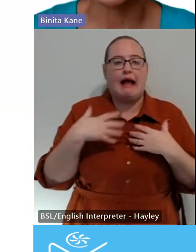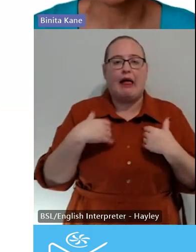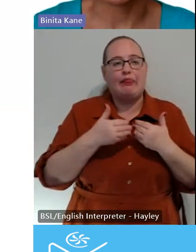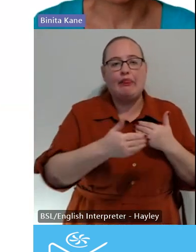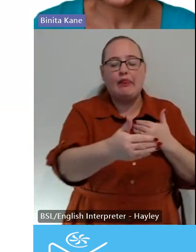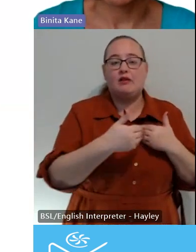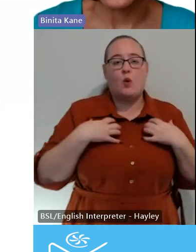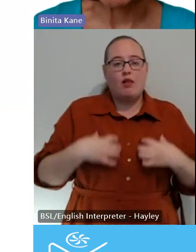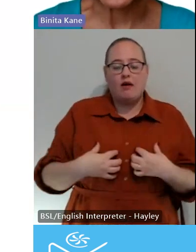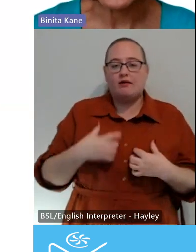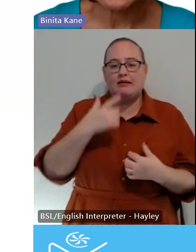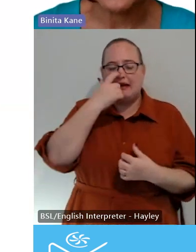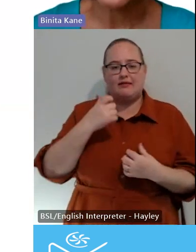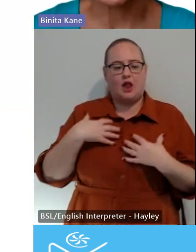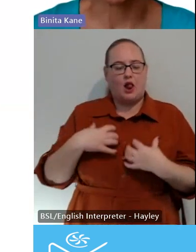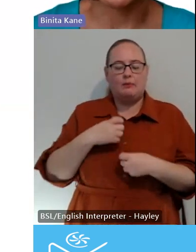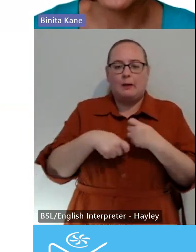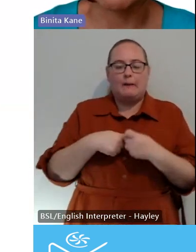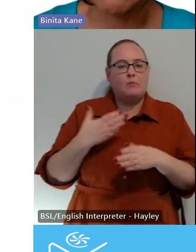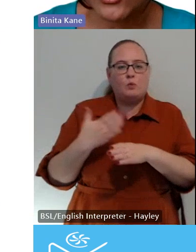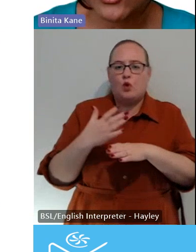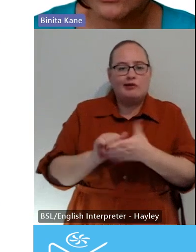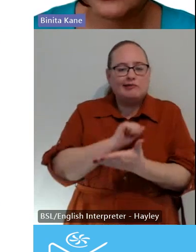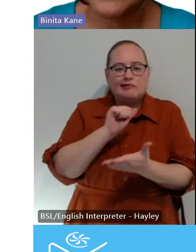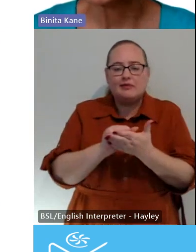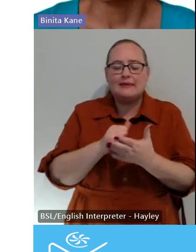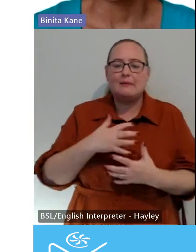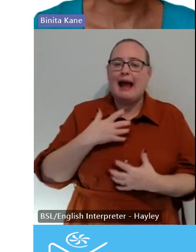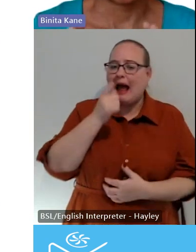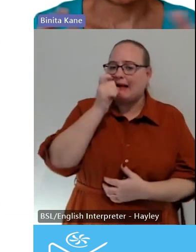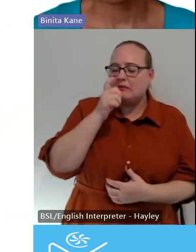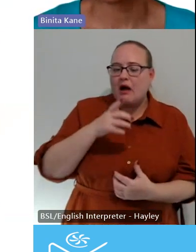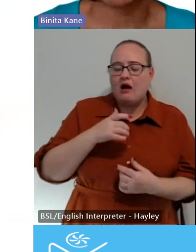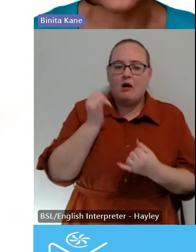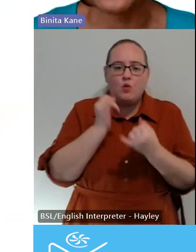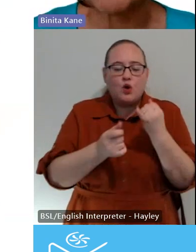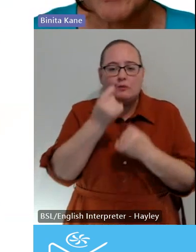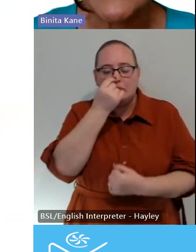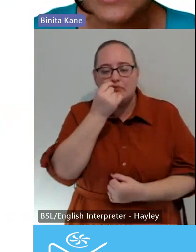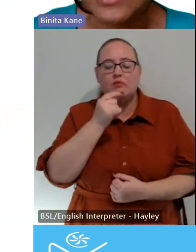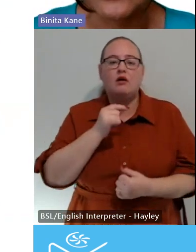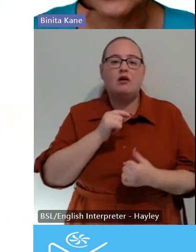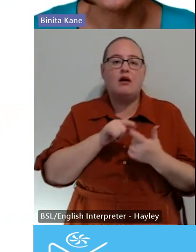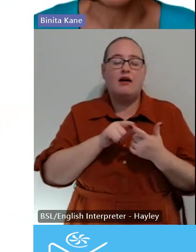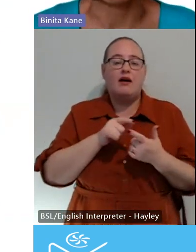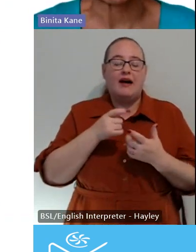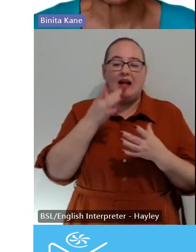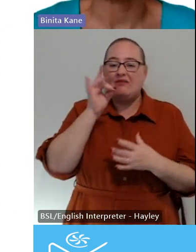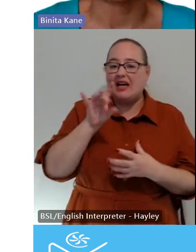function, increased risk of developing asthma, increased risk of infections. There are a myriad of effects on the brain,